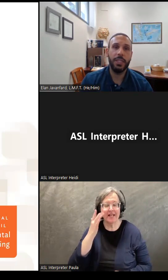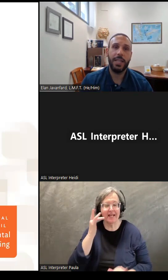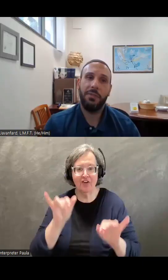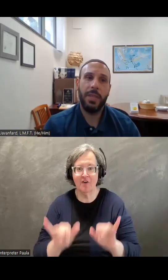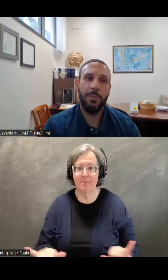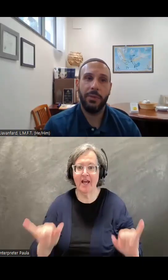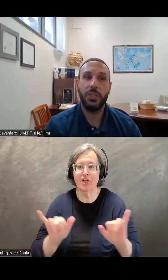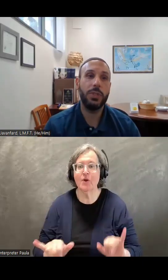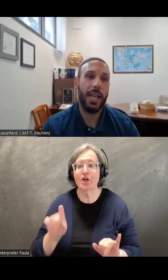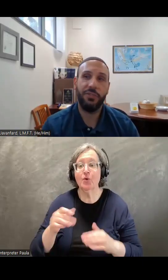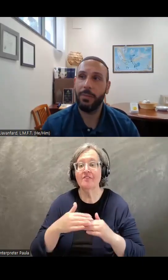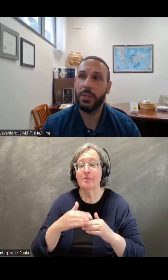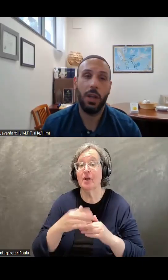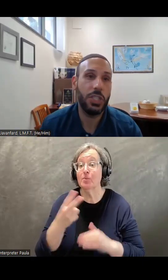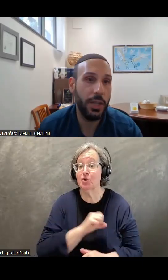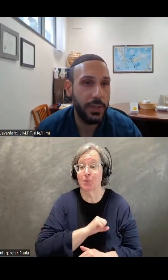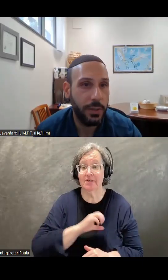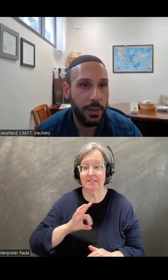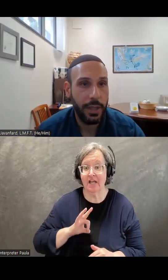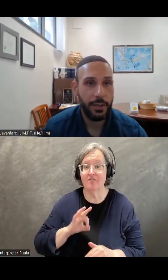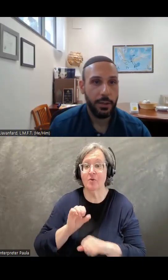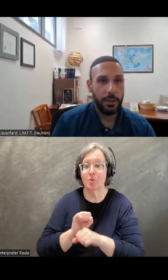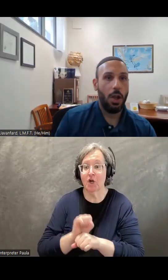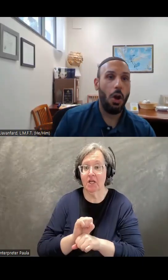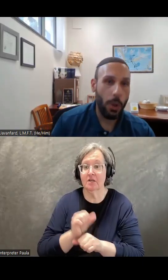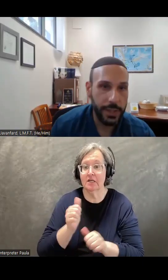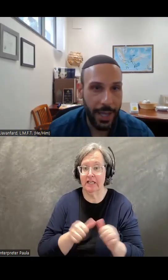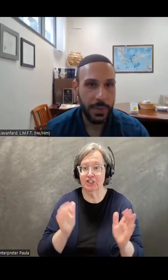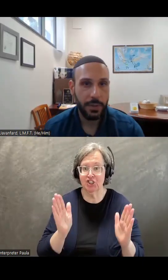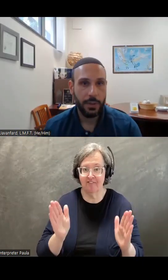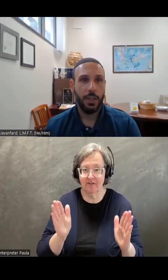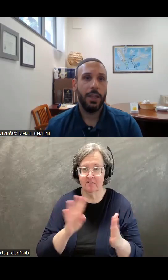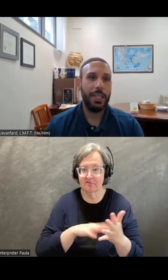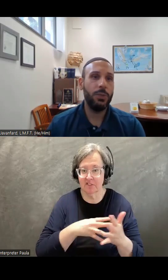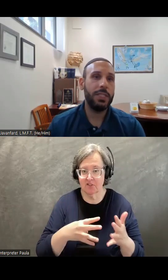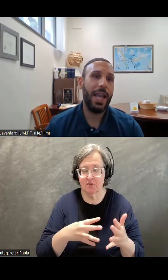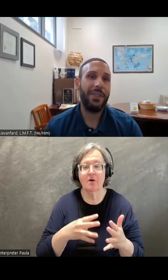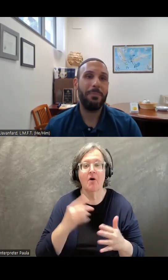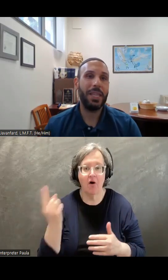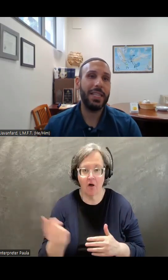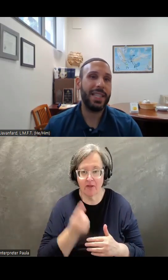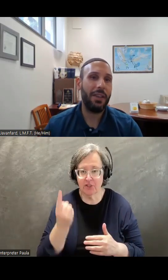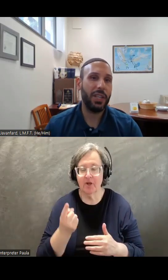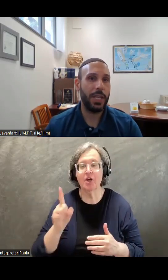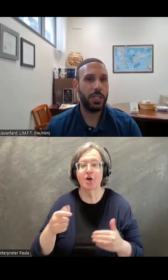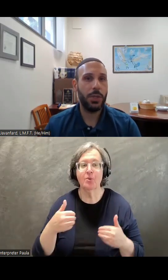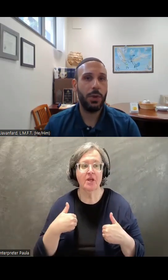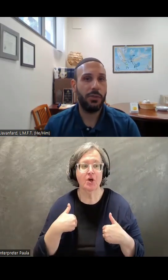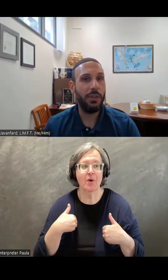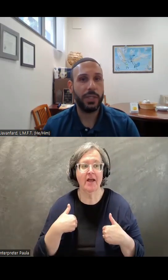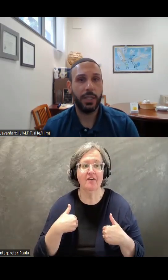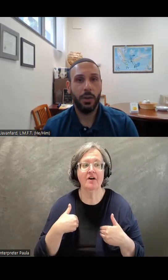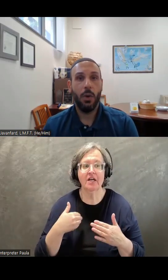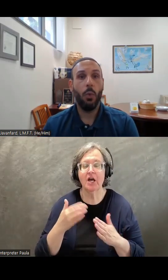that you need to have a minimum of 2 staff members on shift all times, and you need to have a peak staffing ratio